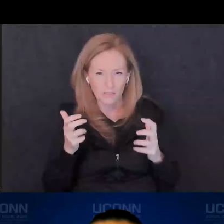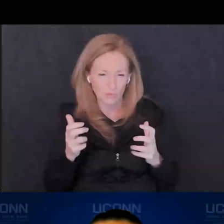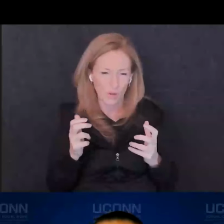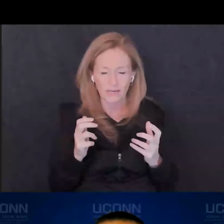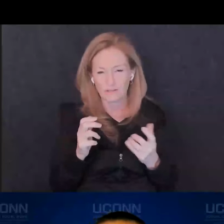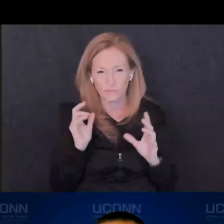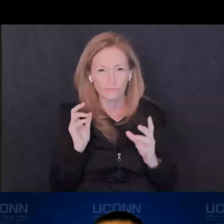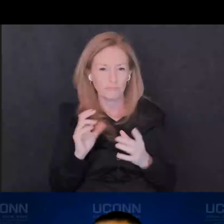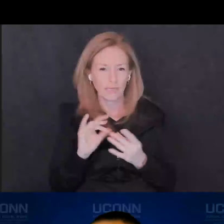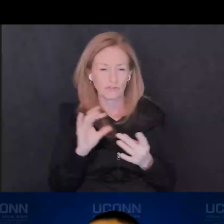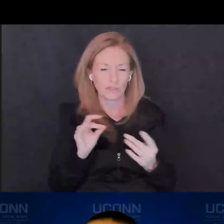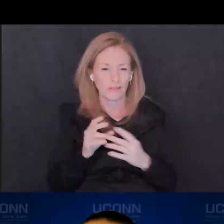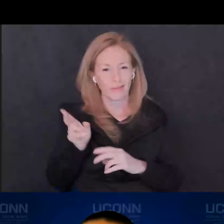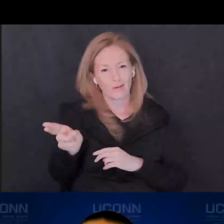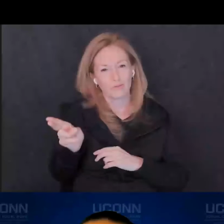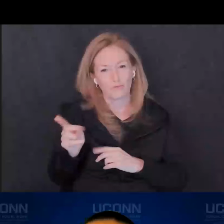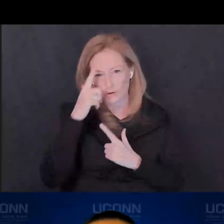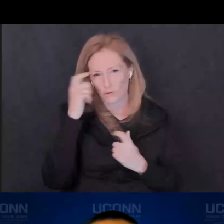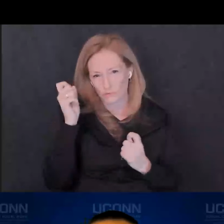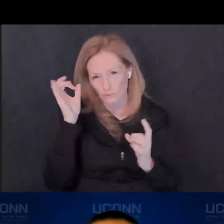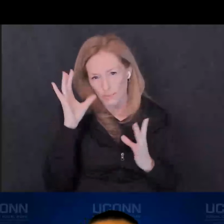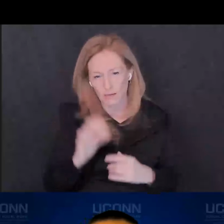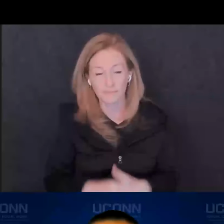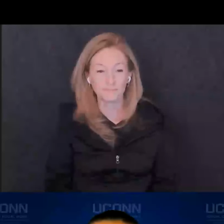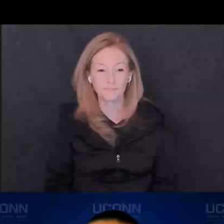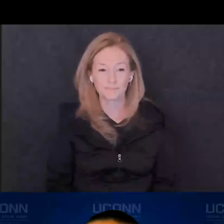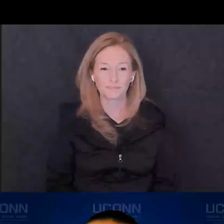historical trauma. Next slide.